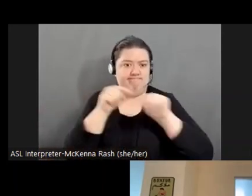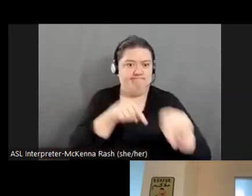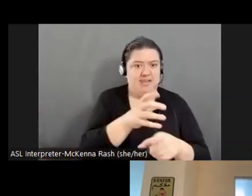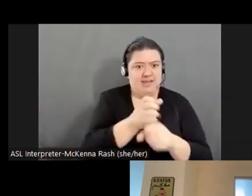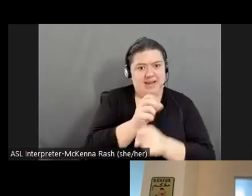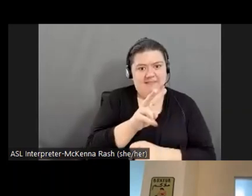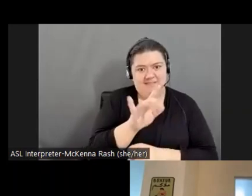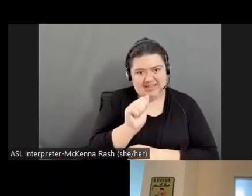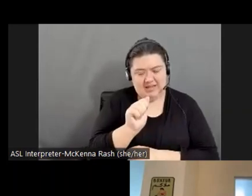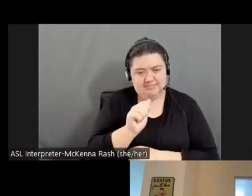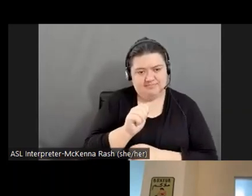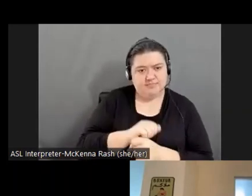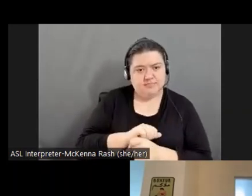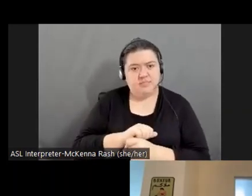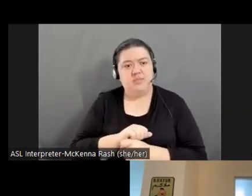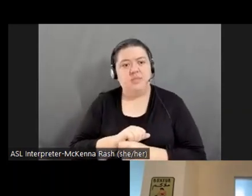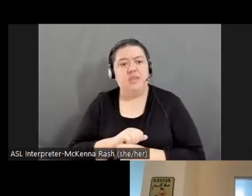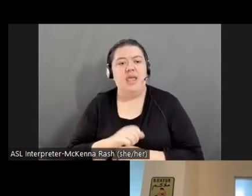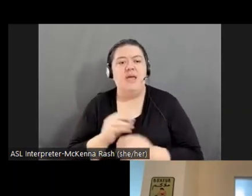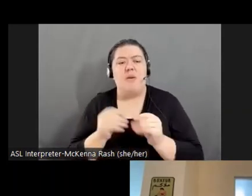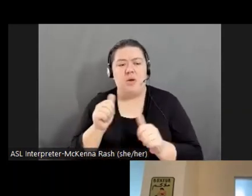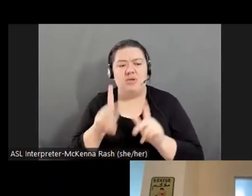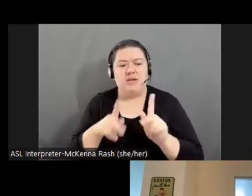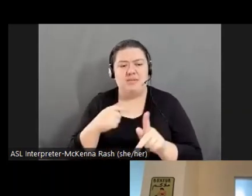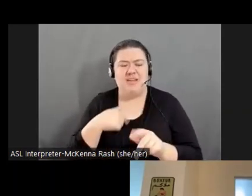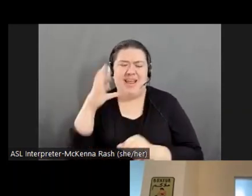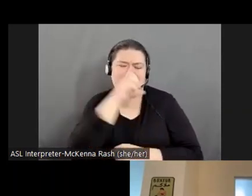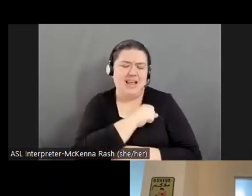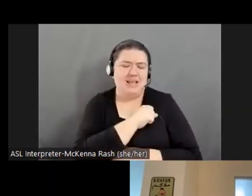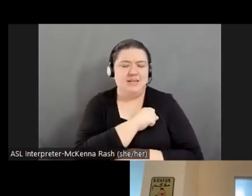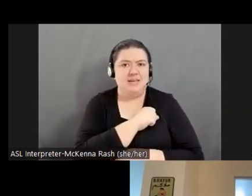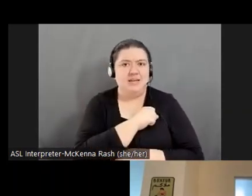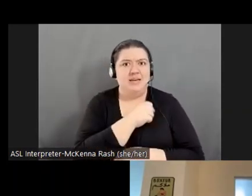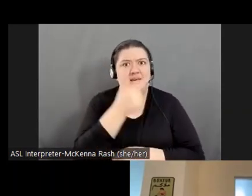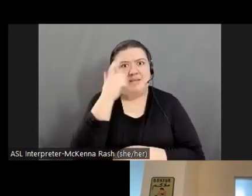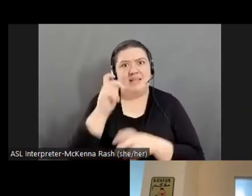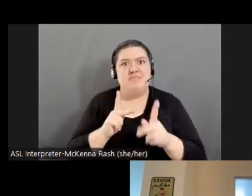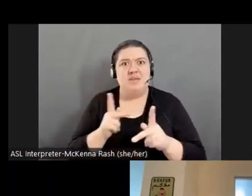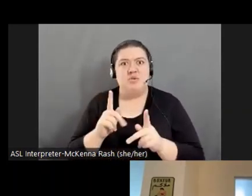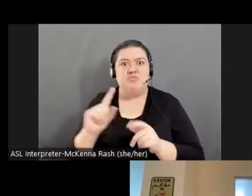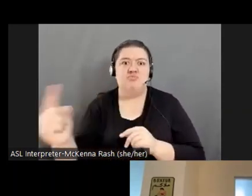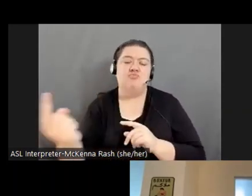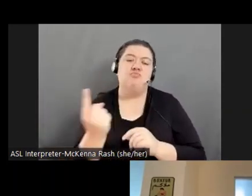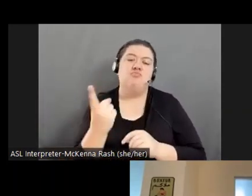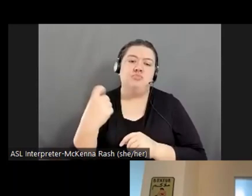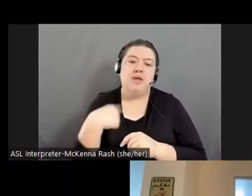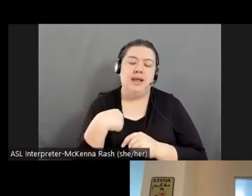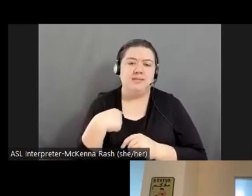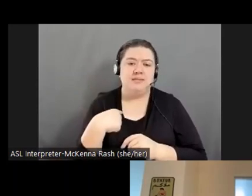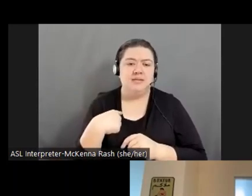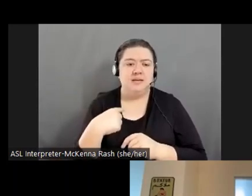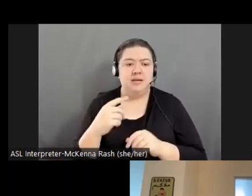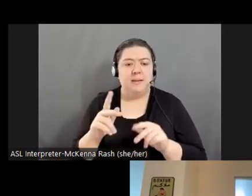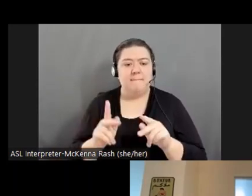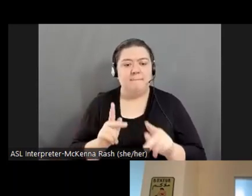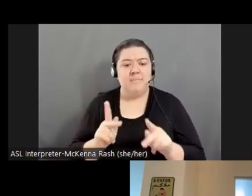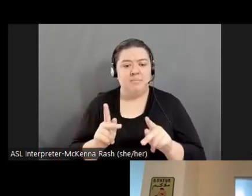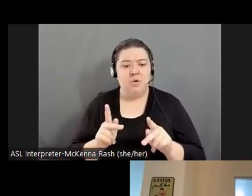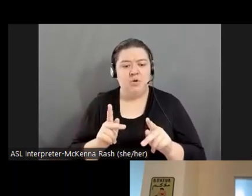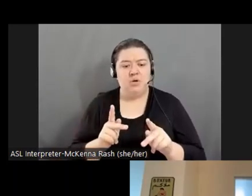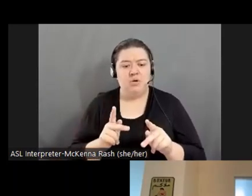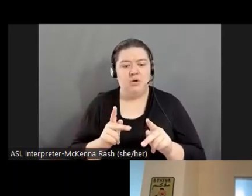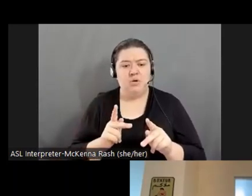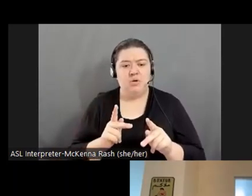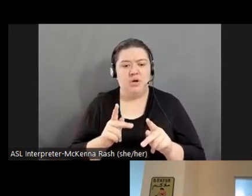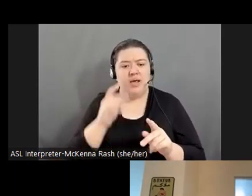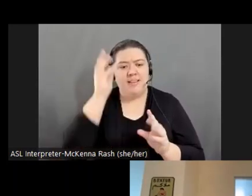I think for most of the people, I guess probably because it's the people who will come to me and ask, it's people who like